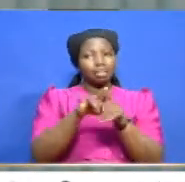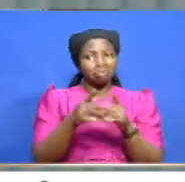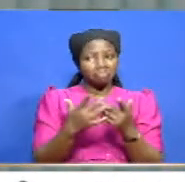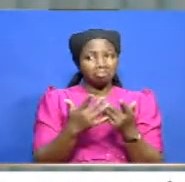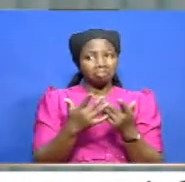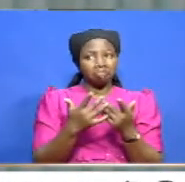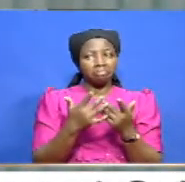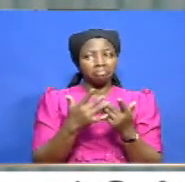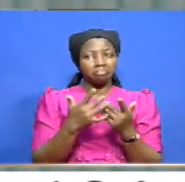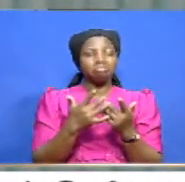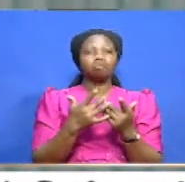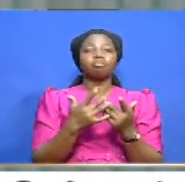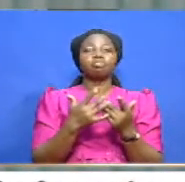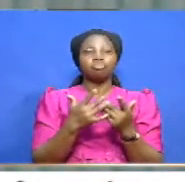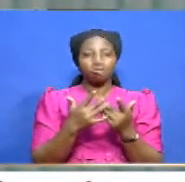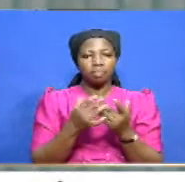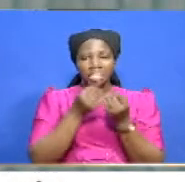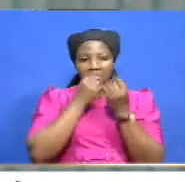7 months down the line.